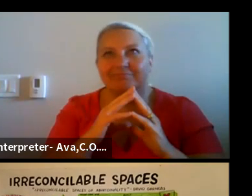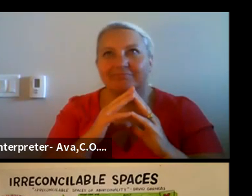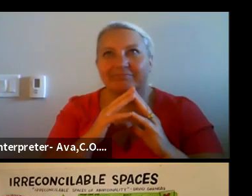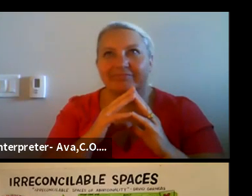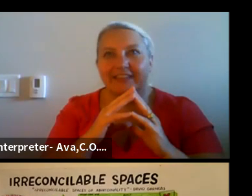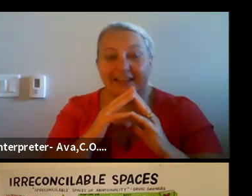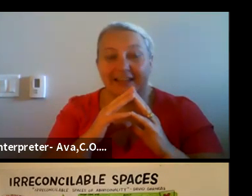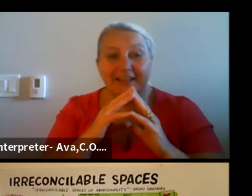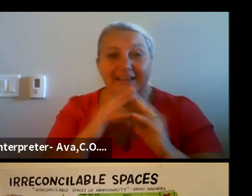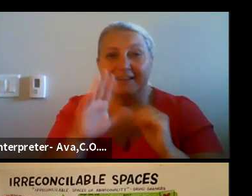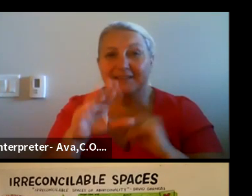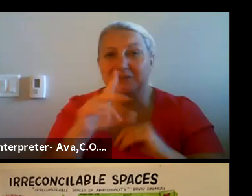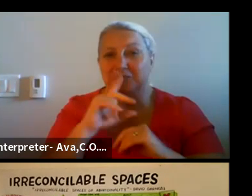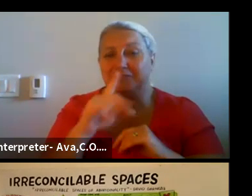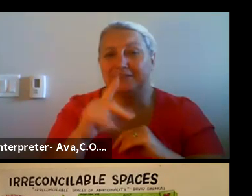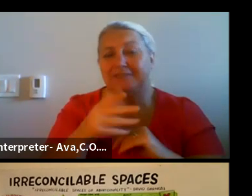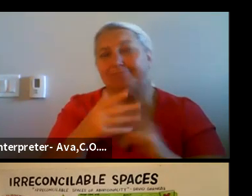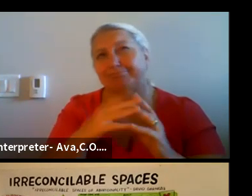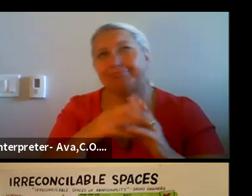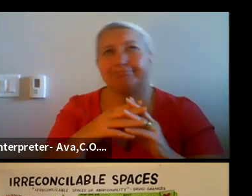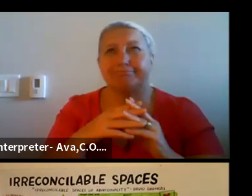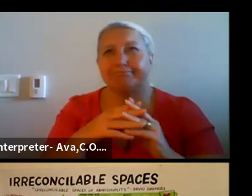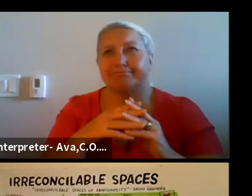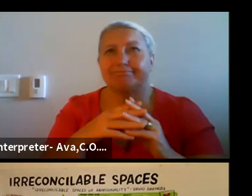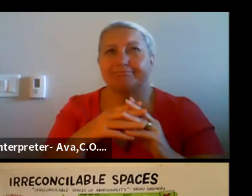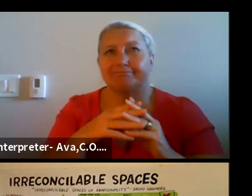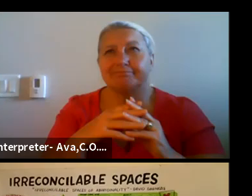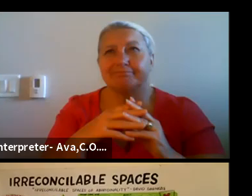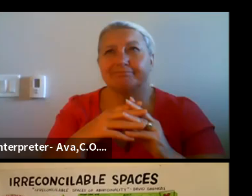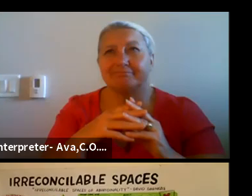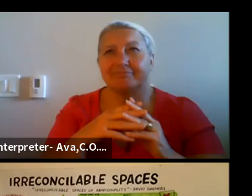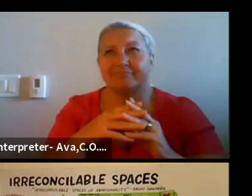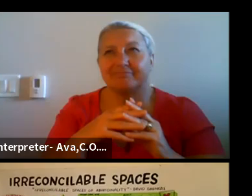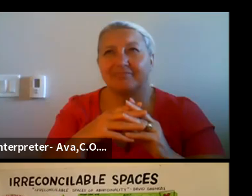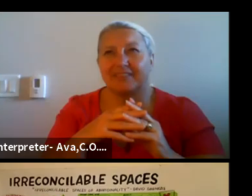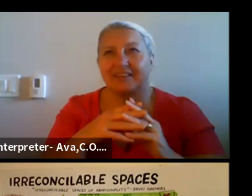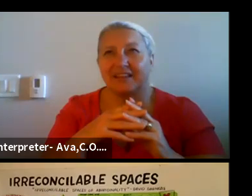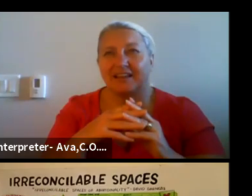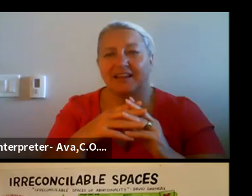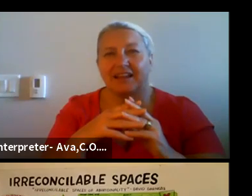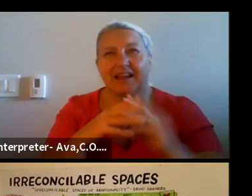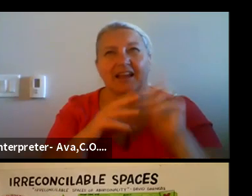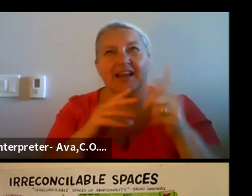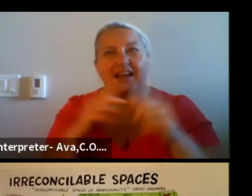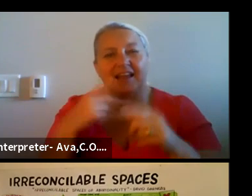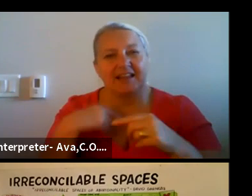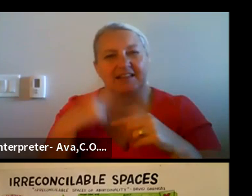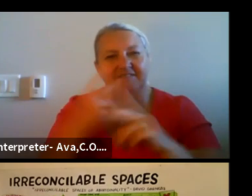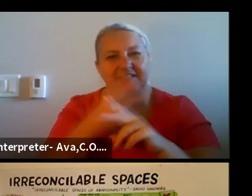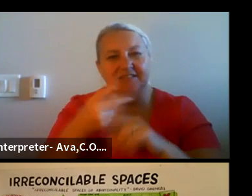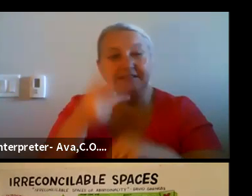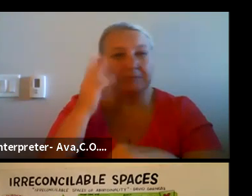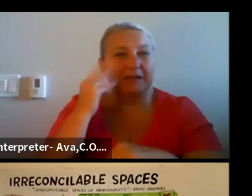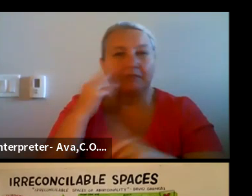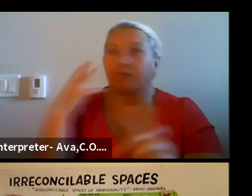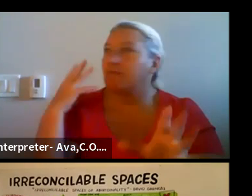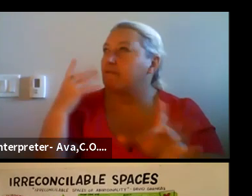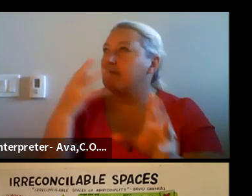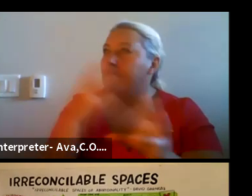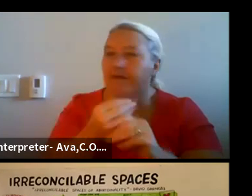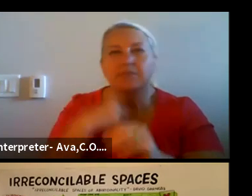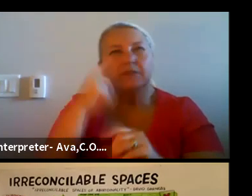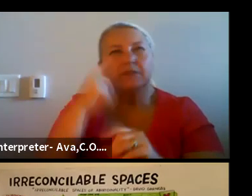There were a lot of moments of just reflecting so much on past experience